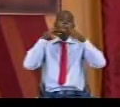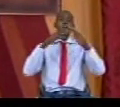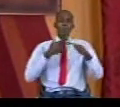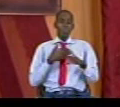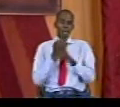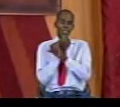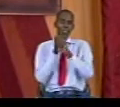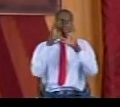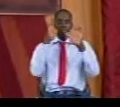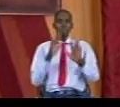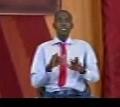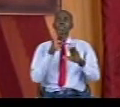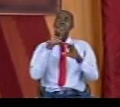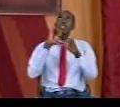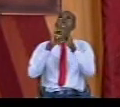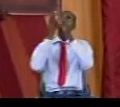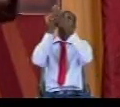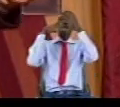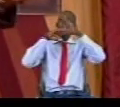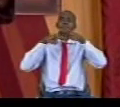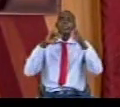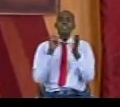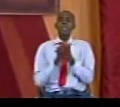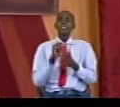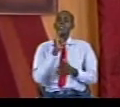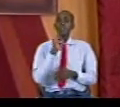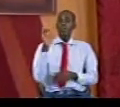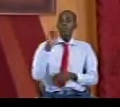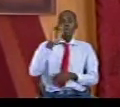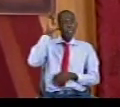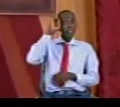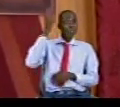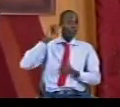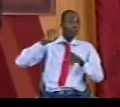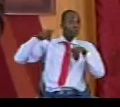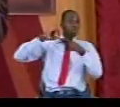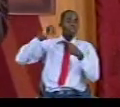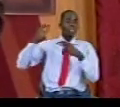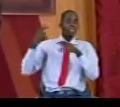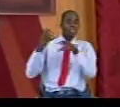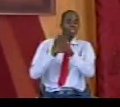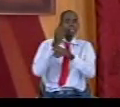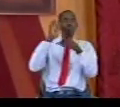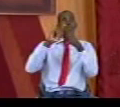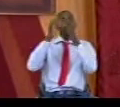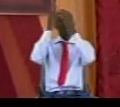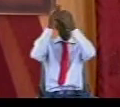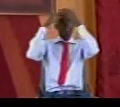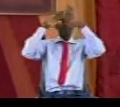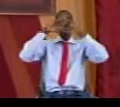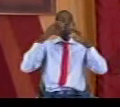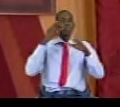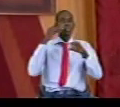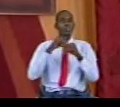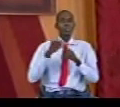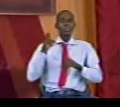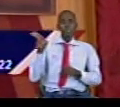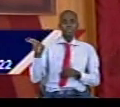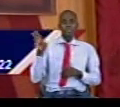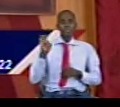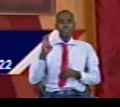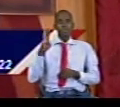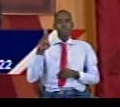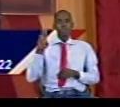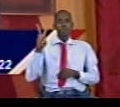in heaven. He said that's where I was going, and I was carried into heaven. Look at Hebrews chapter 1, verse 3. Hebrews